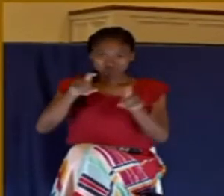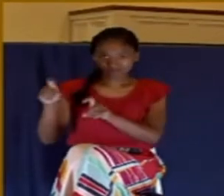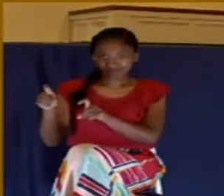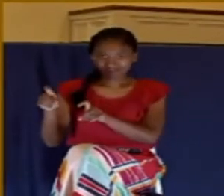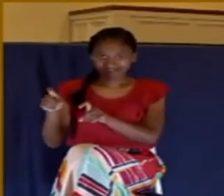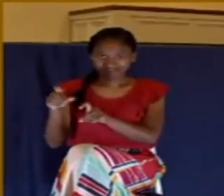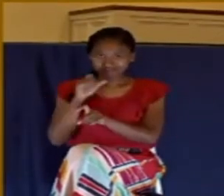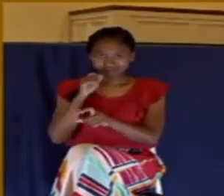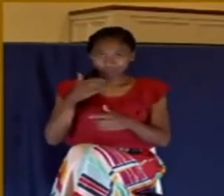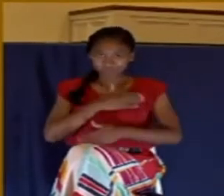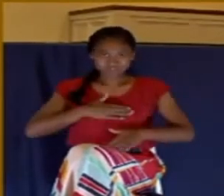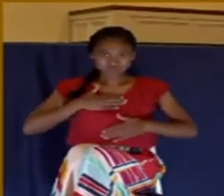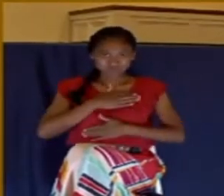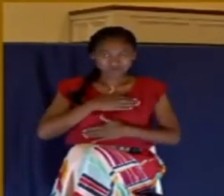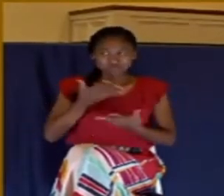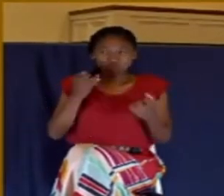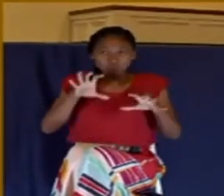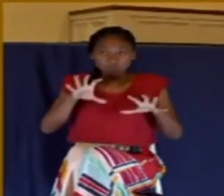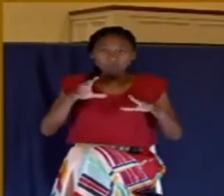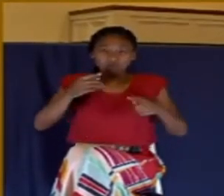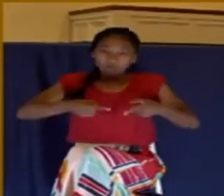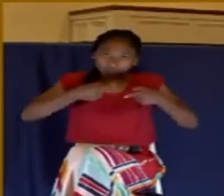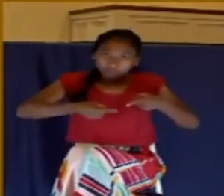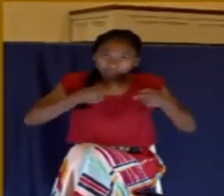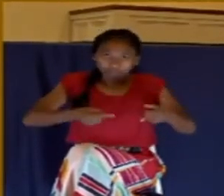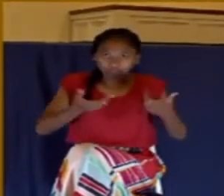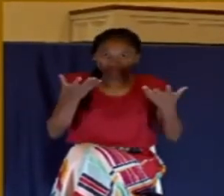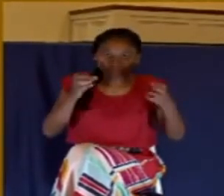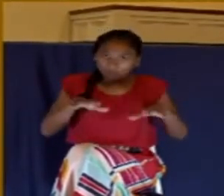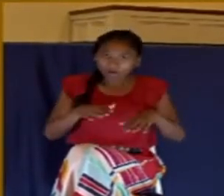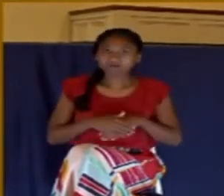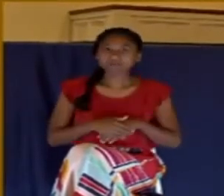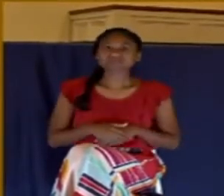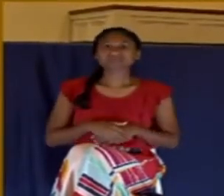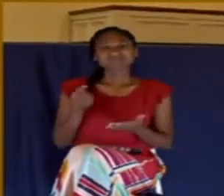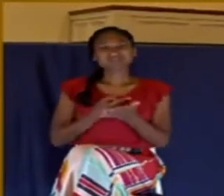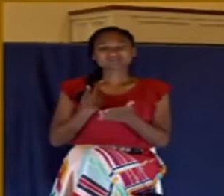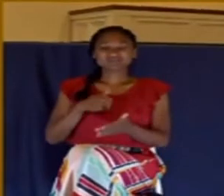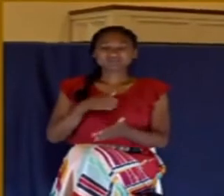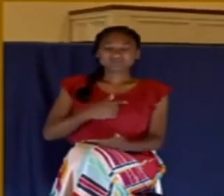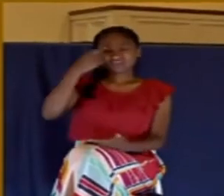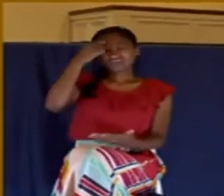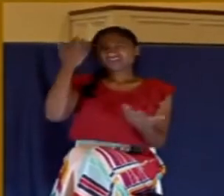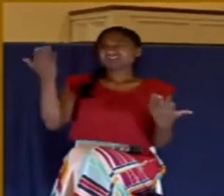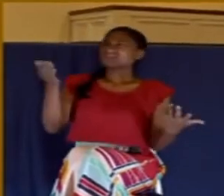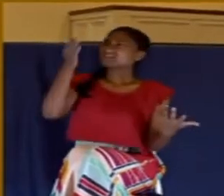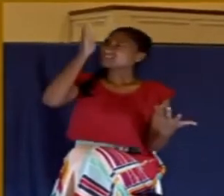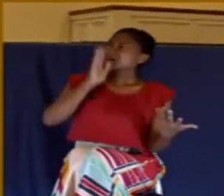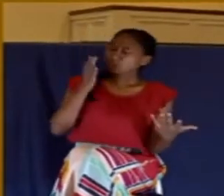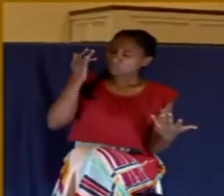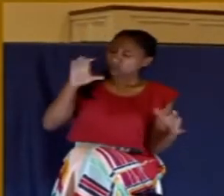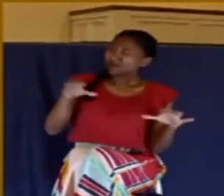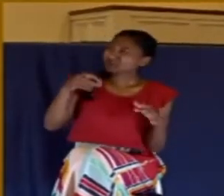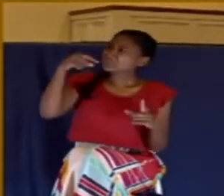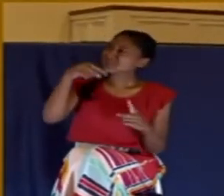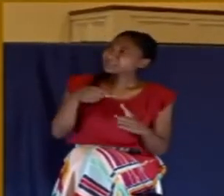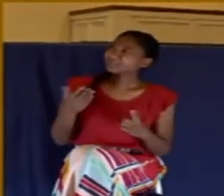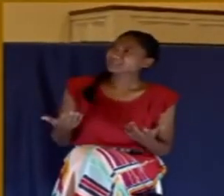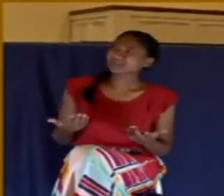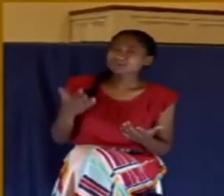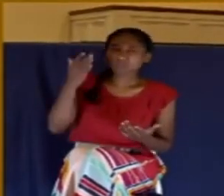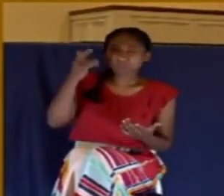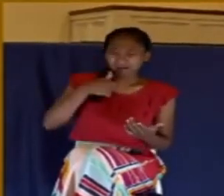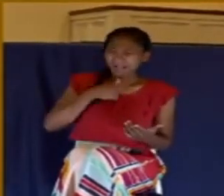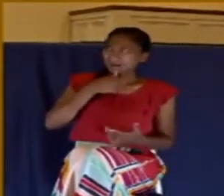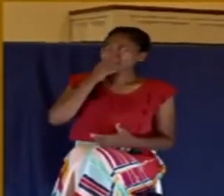one likes to go through difficulty. And so sometimes we have thoughts like, you know, God, why are you doing this to me? Why am